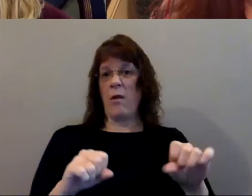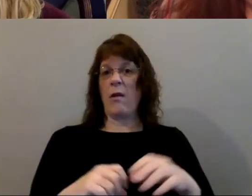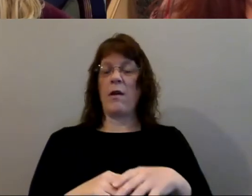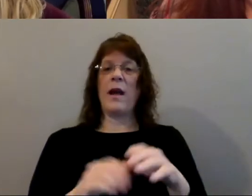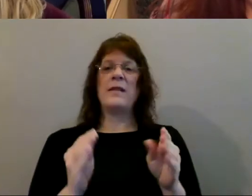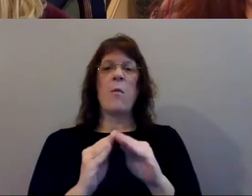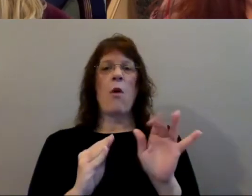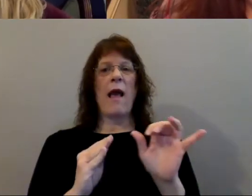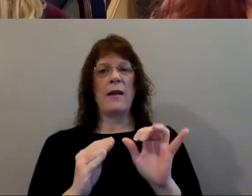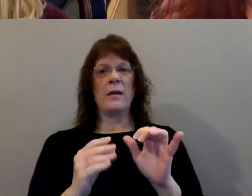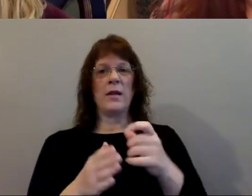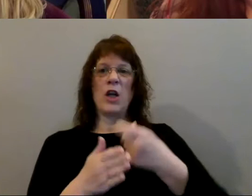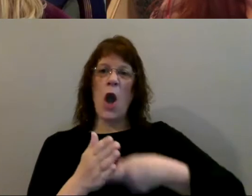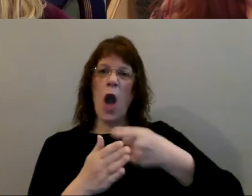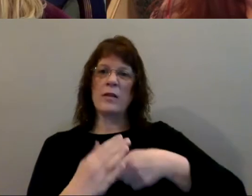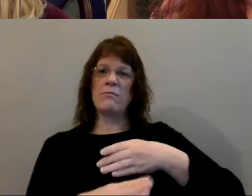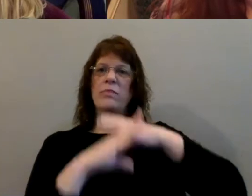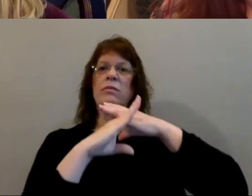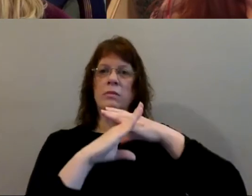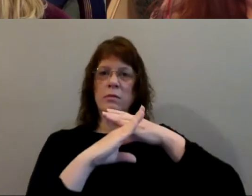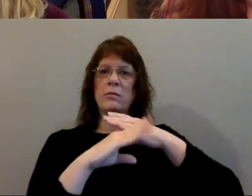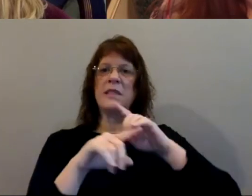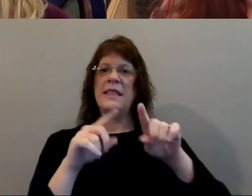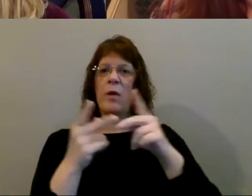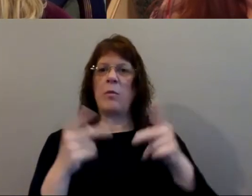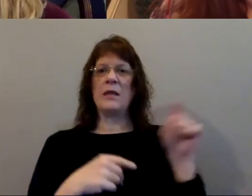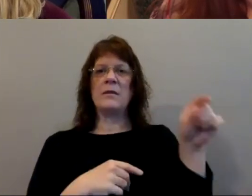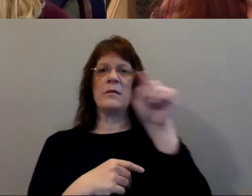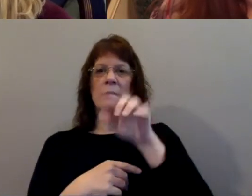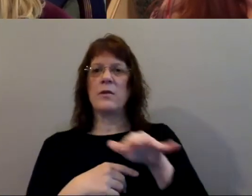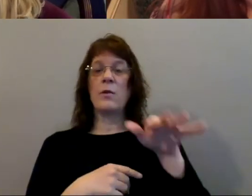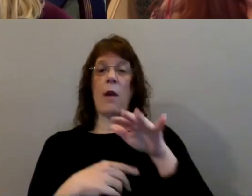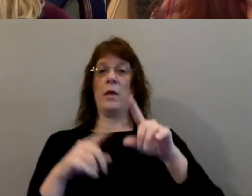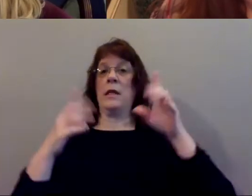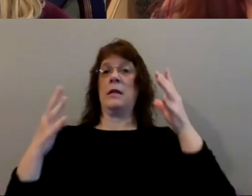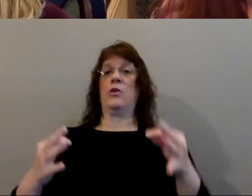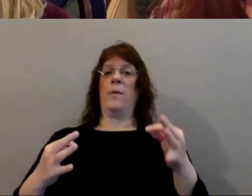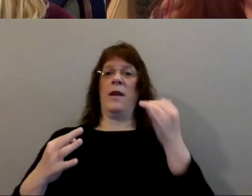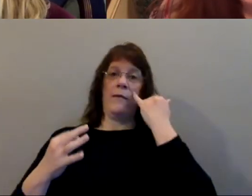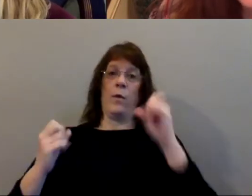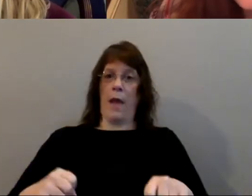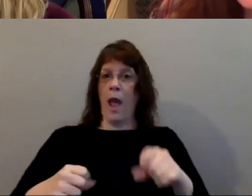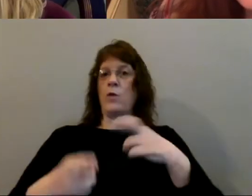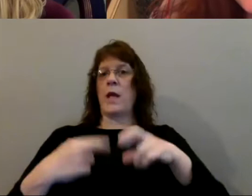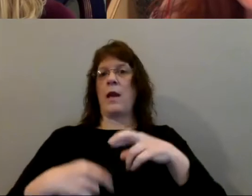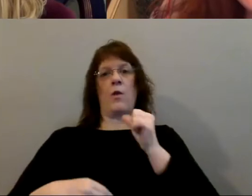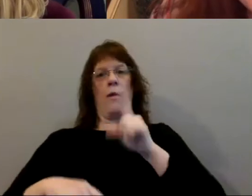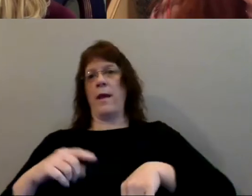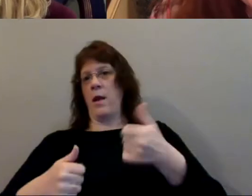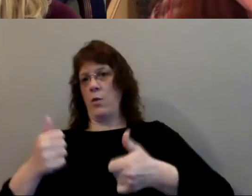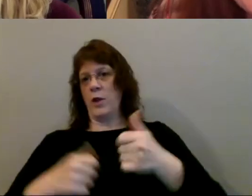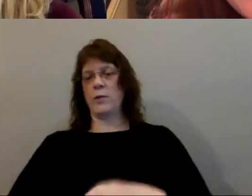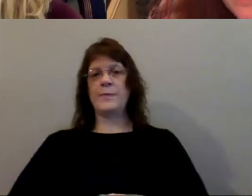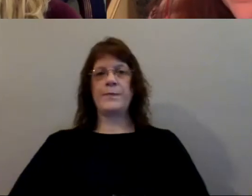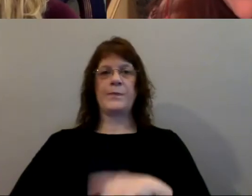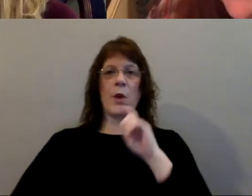barriers in different locations that determine whether or not we can recycle certain types of plastic. Cool. We've got a